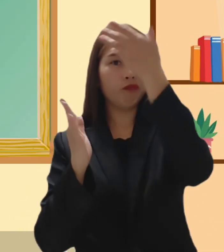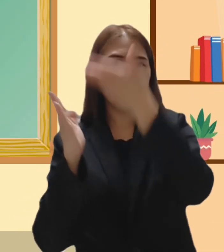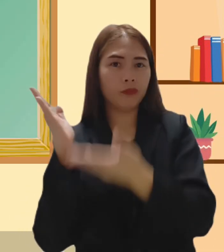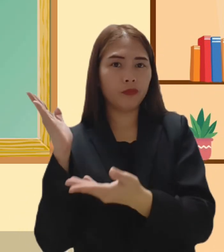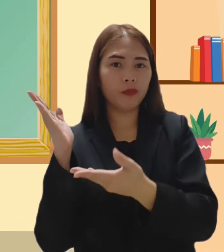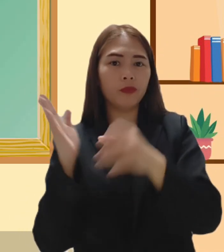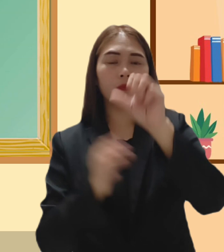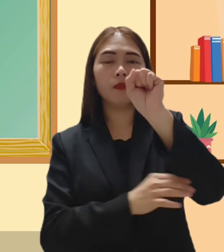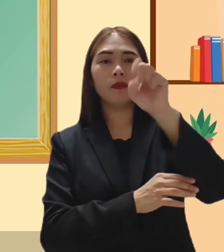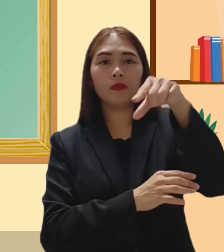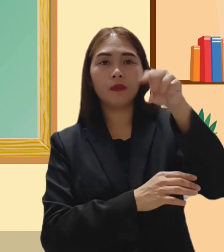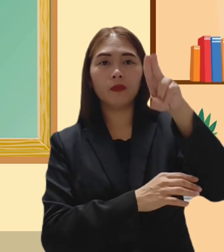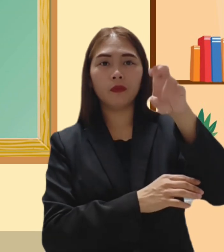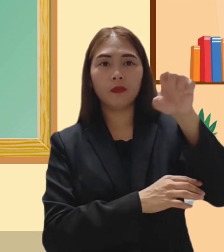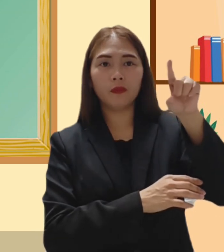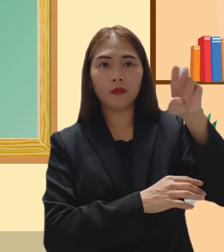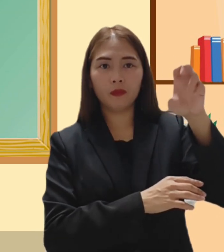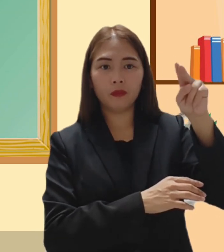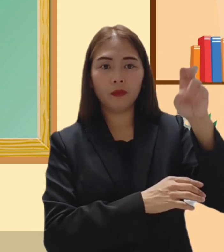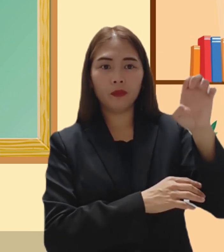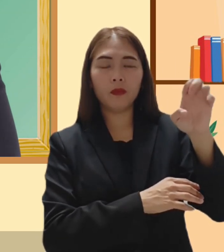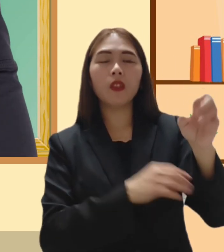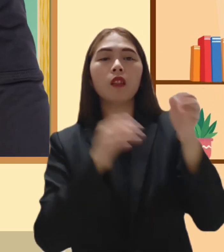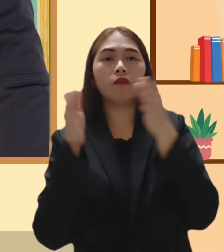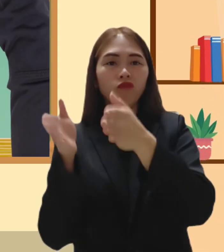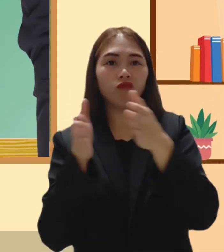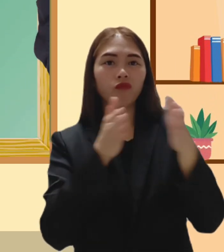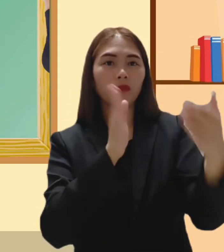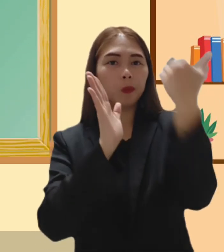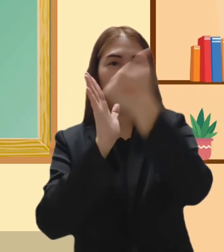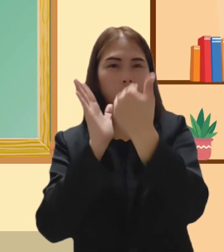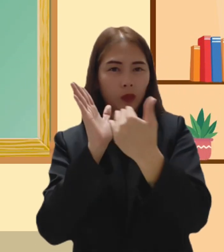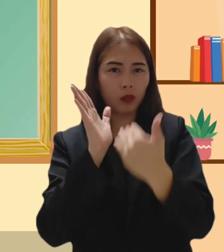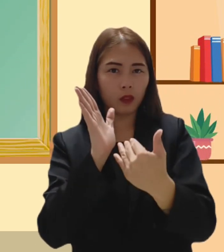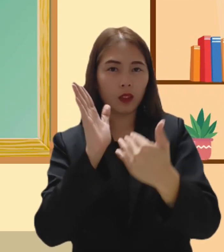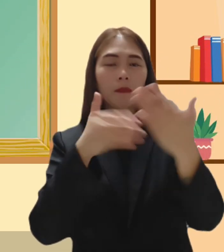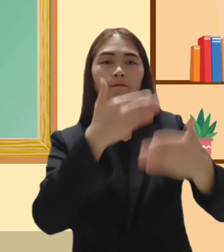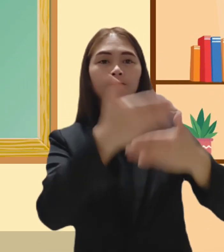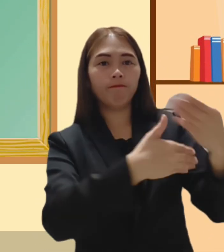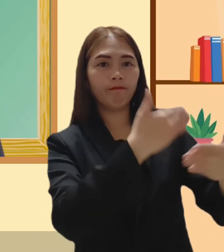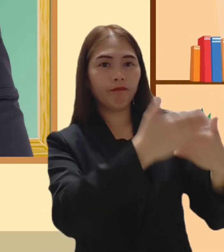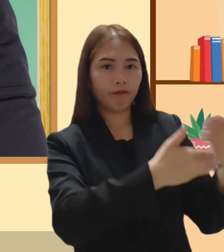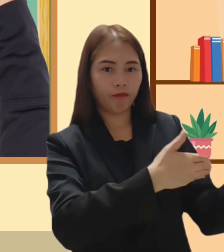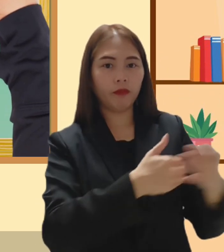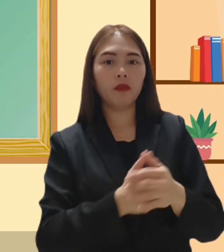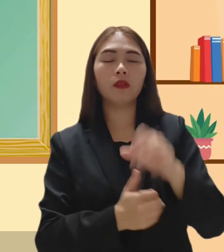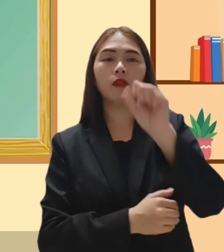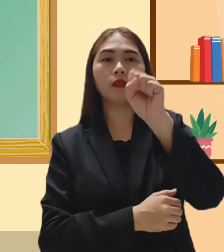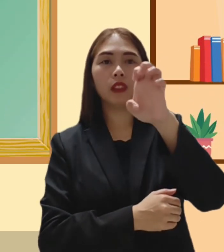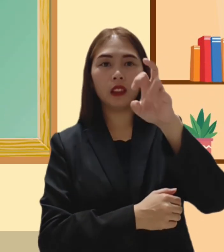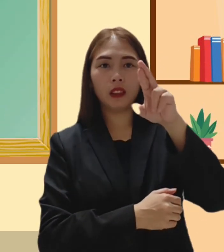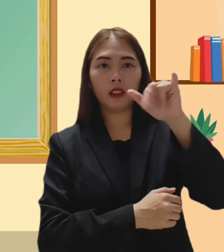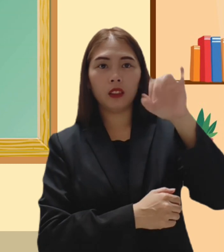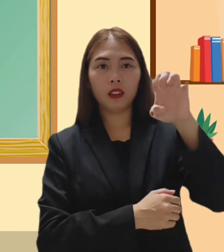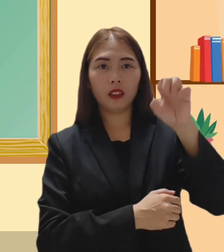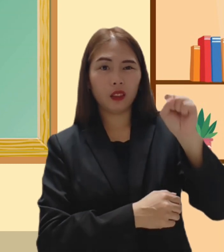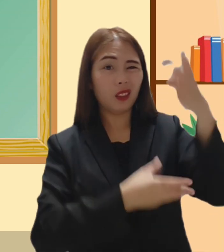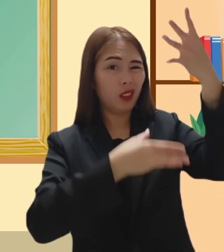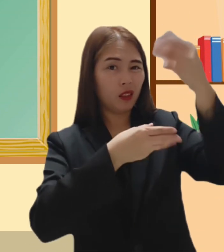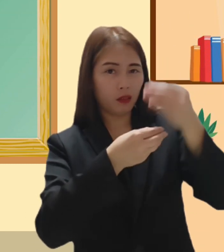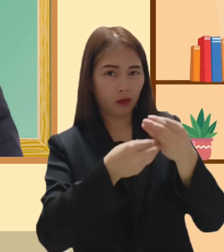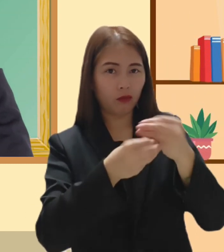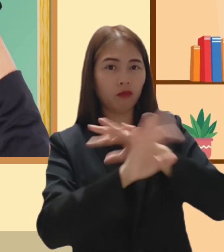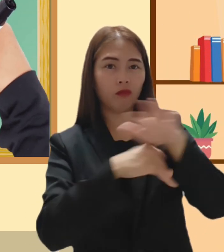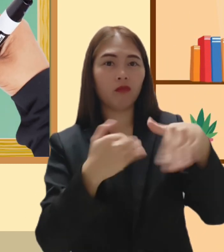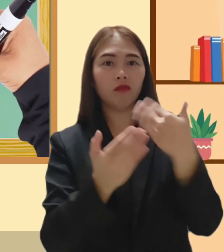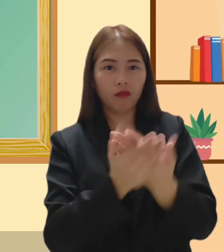So remember this. A sequence is an ordered list of numbers or objects that follow a rule or pattern, while a series is the sum of the